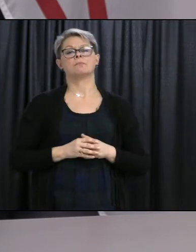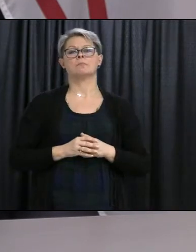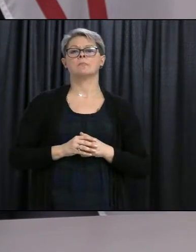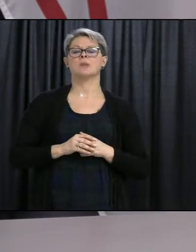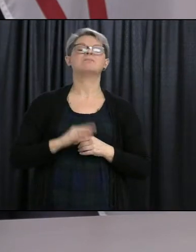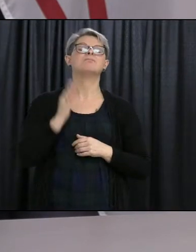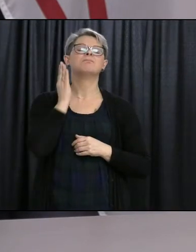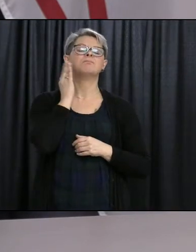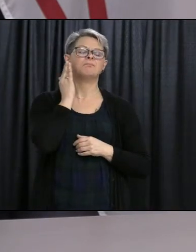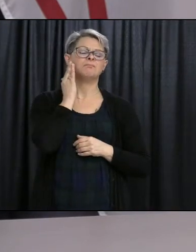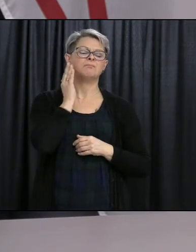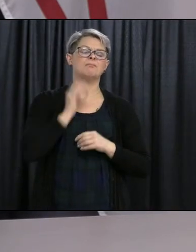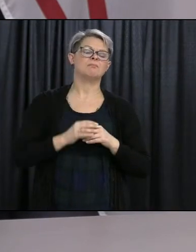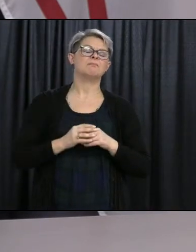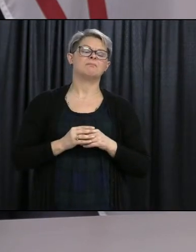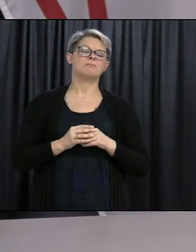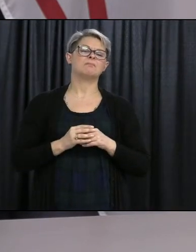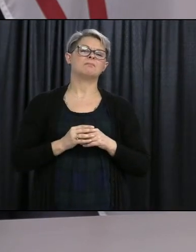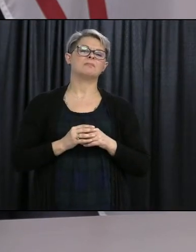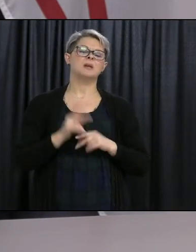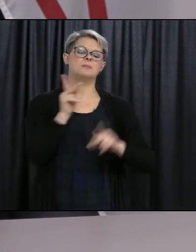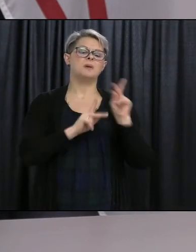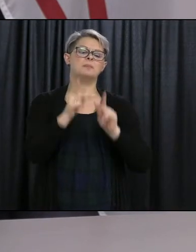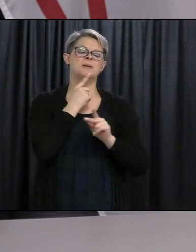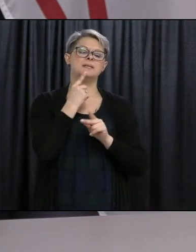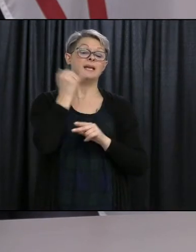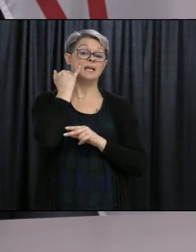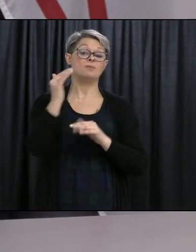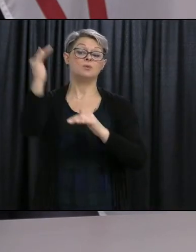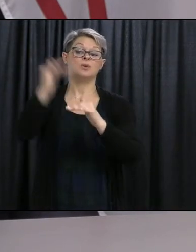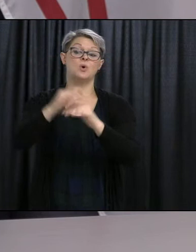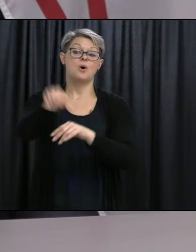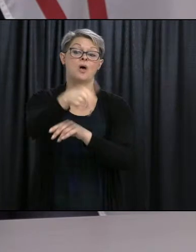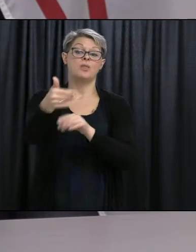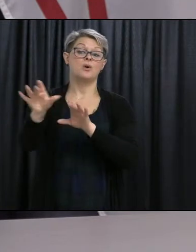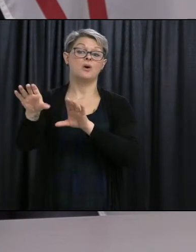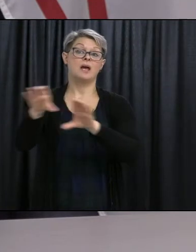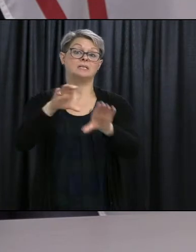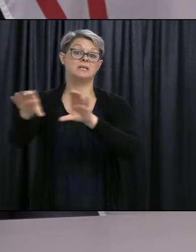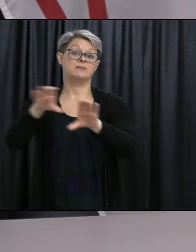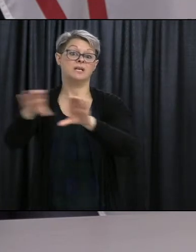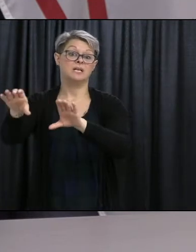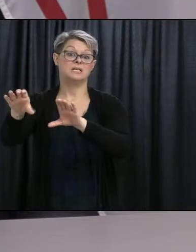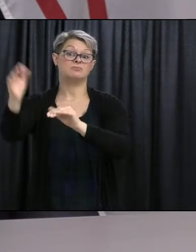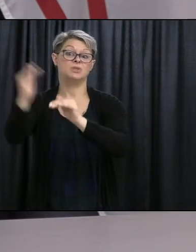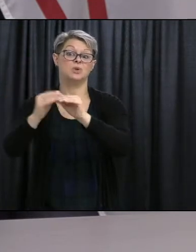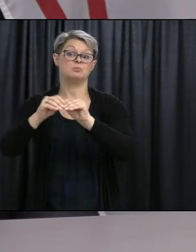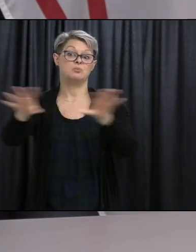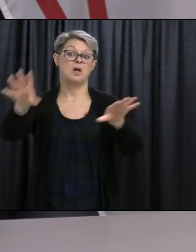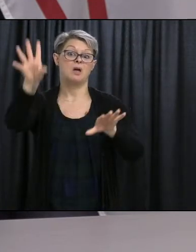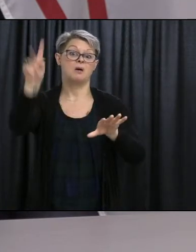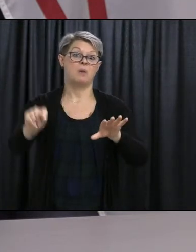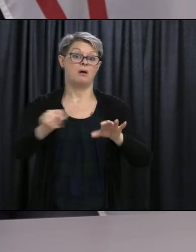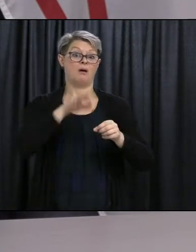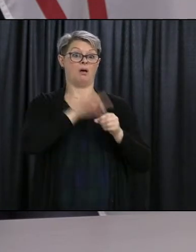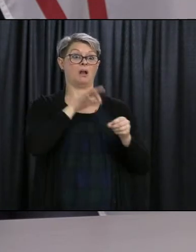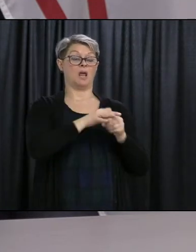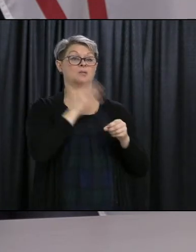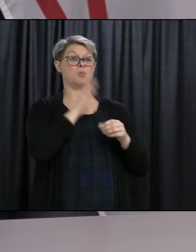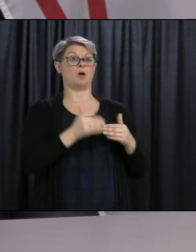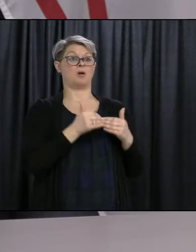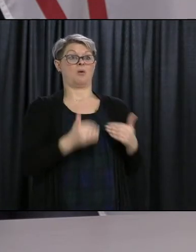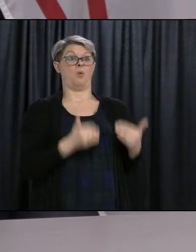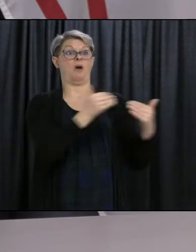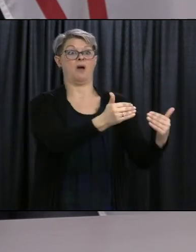out a contradiction that, we've reduced these other activities to avoid the spread, but yet the election in other districts and throughout the island will go